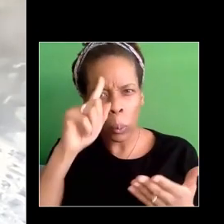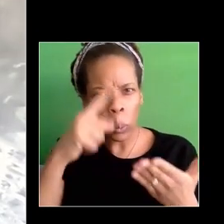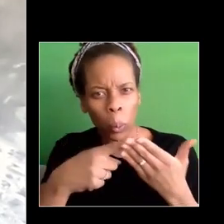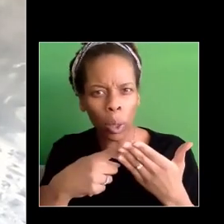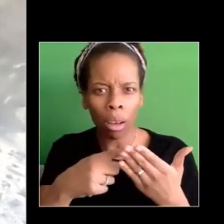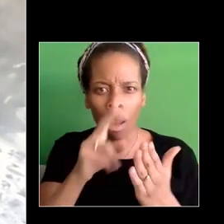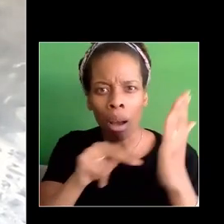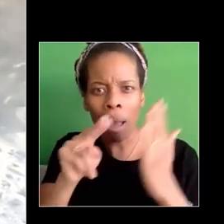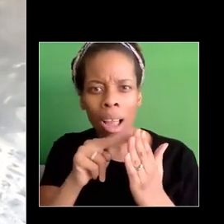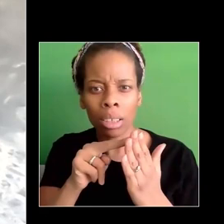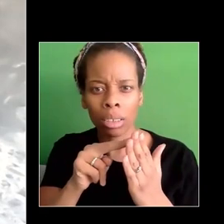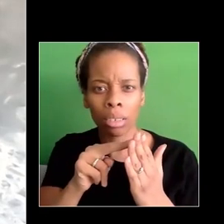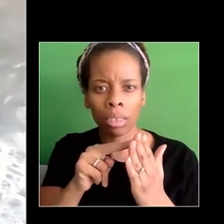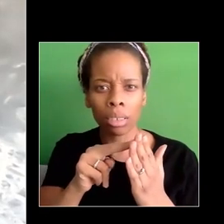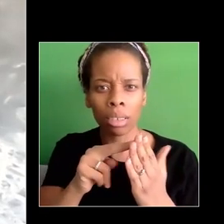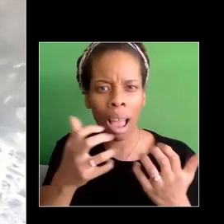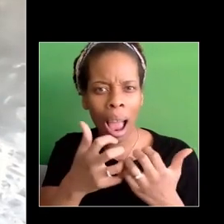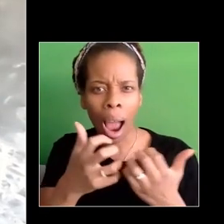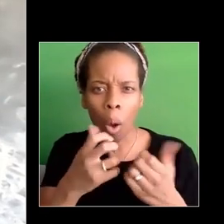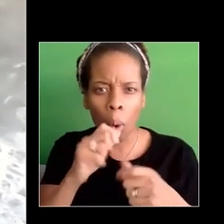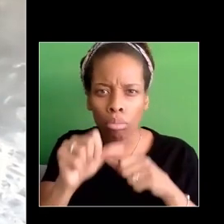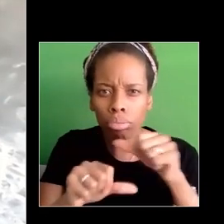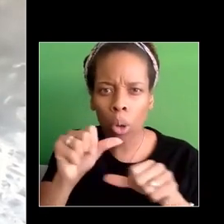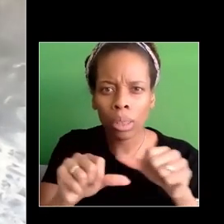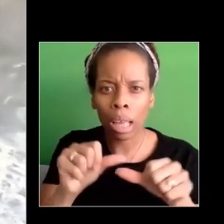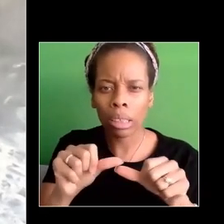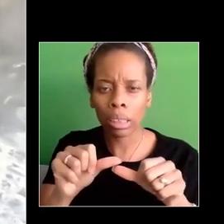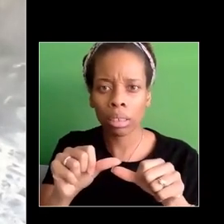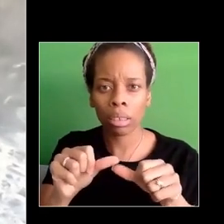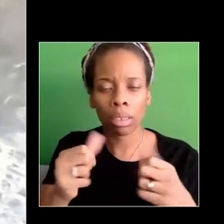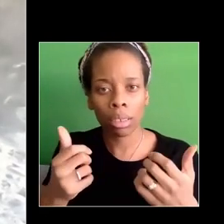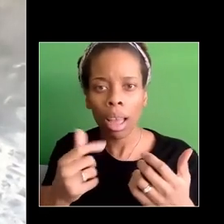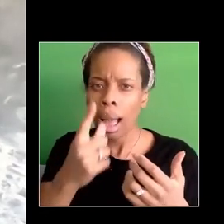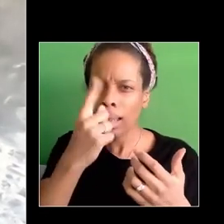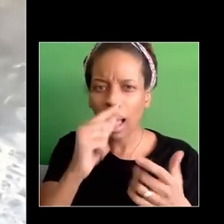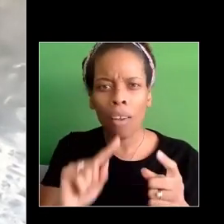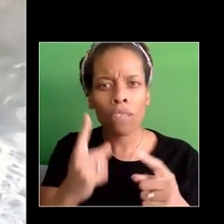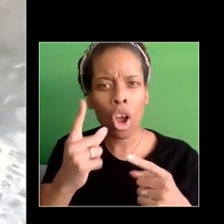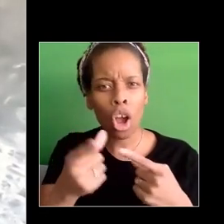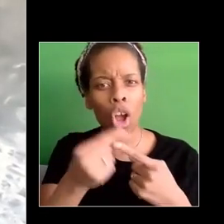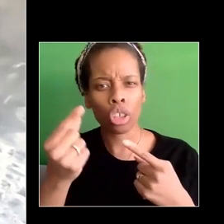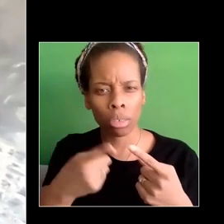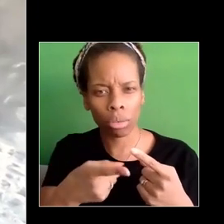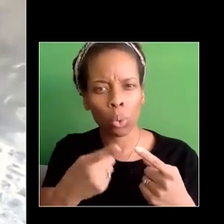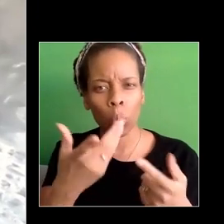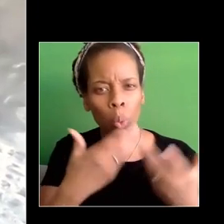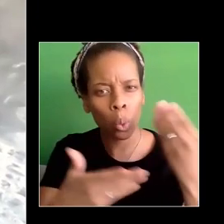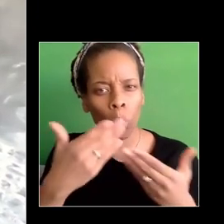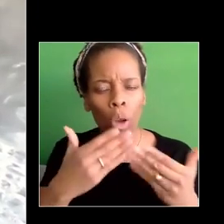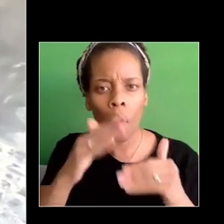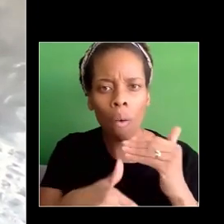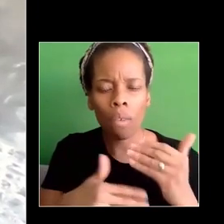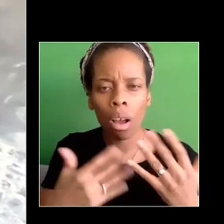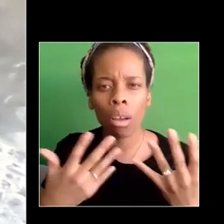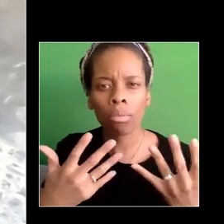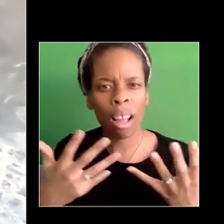quite so enigmatic, right? There's a certain clarity. So can we talk first about what led you to